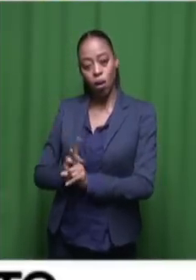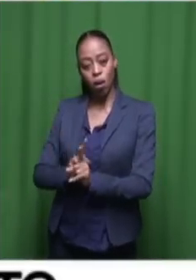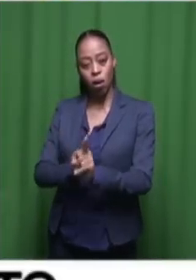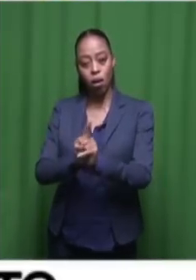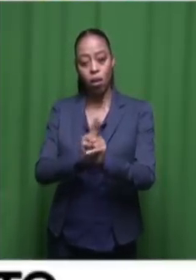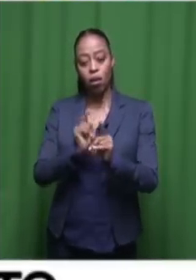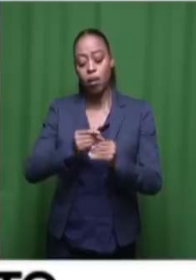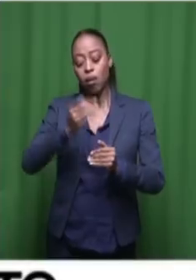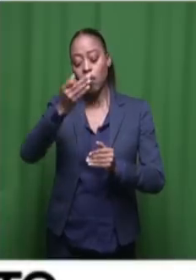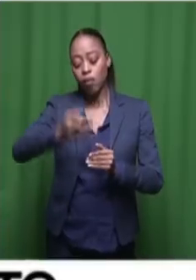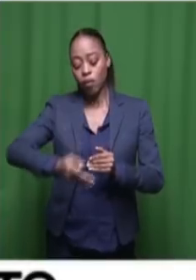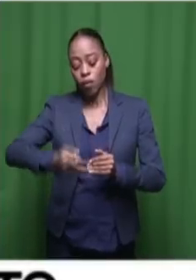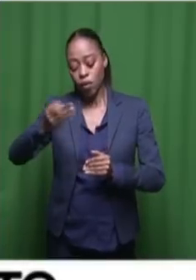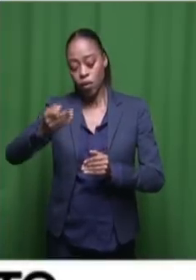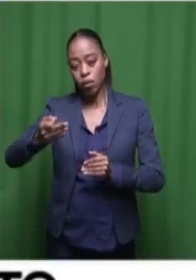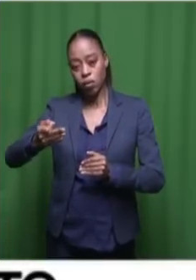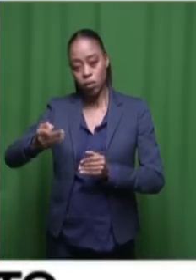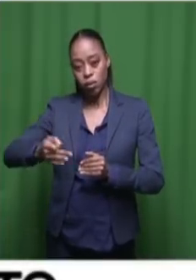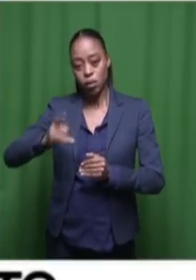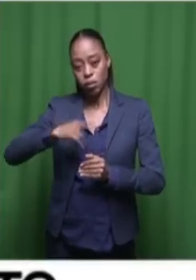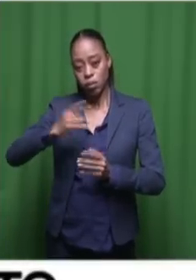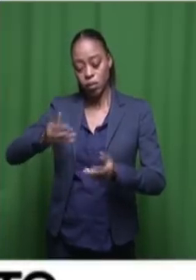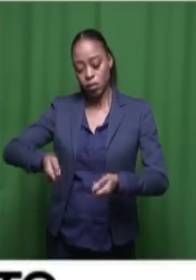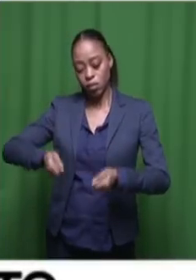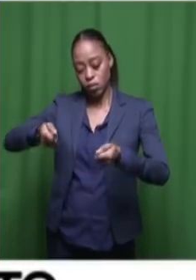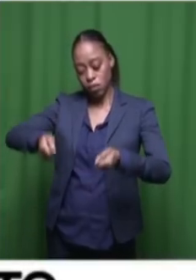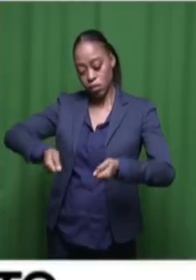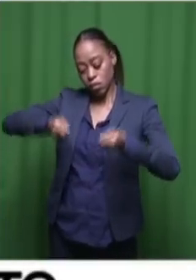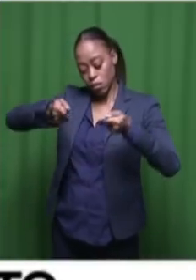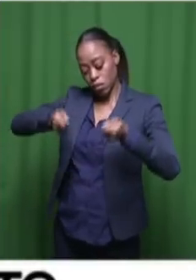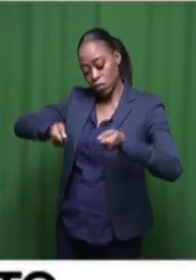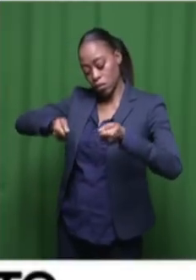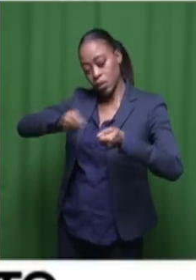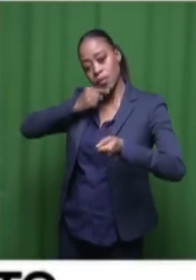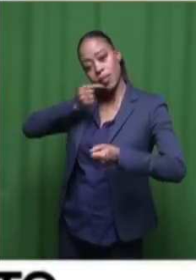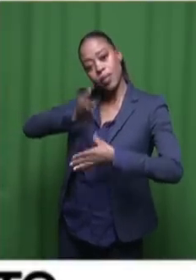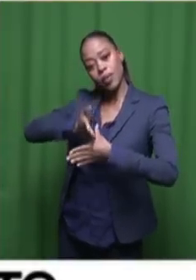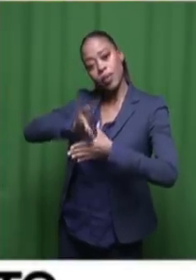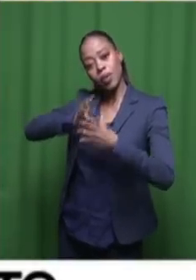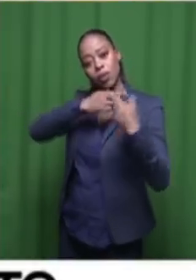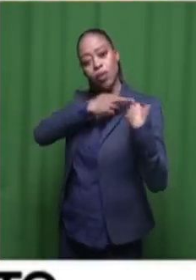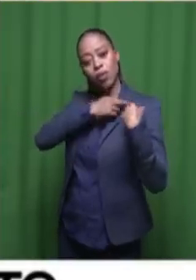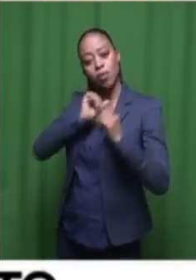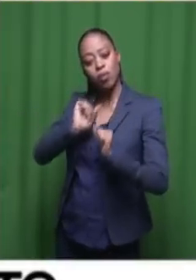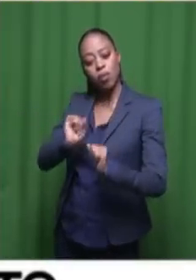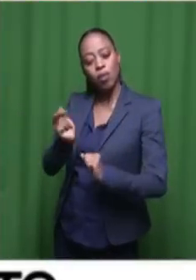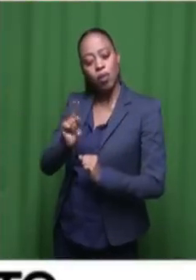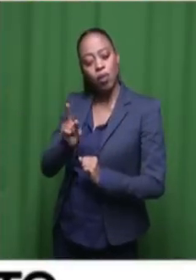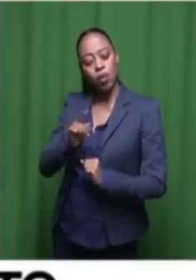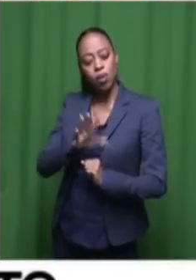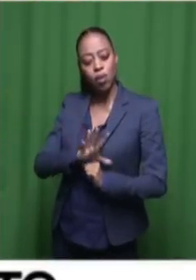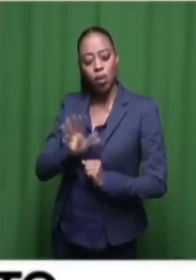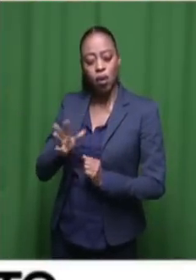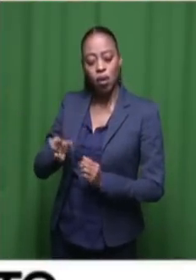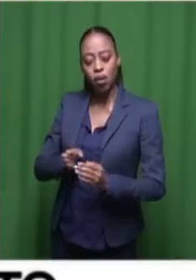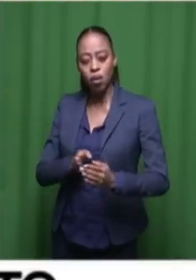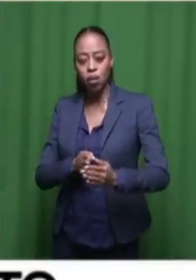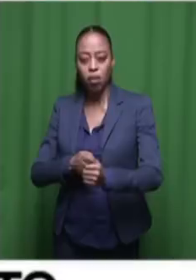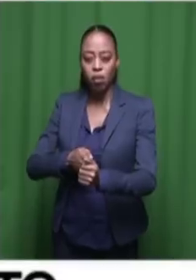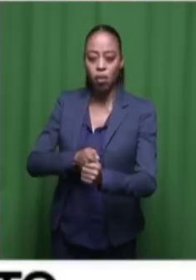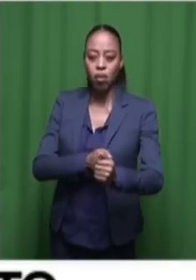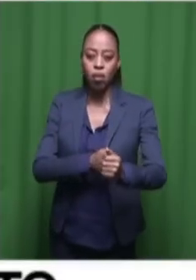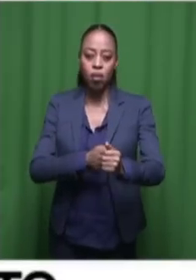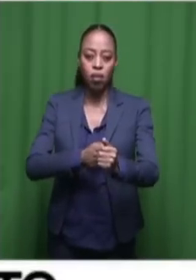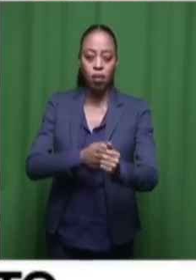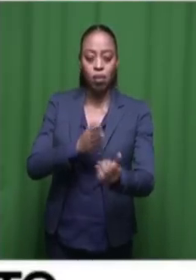at the front pull the coffin, and the function of the ones at the behind are to steer it, actually, to make